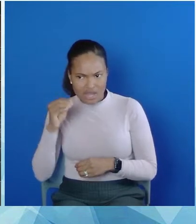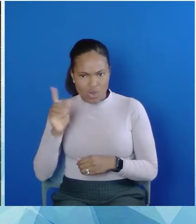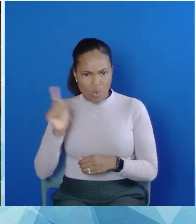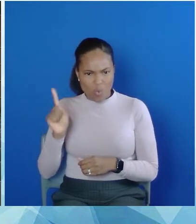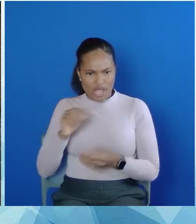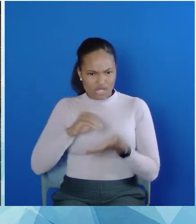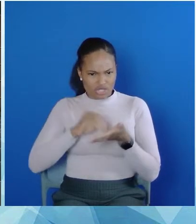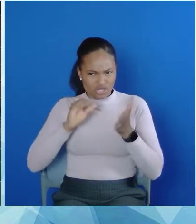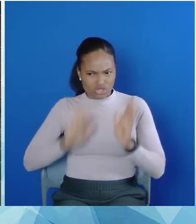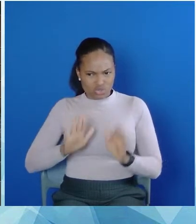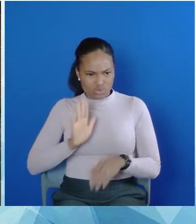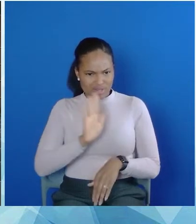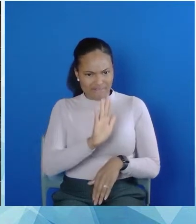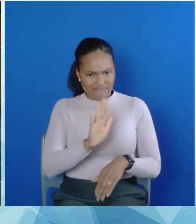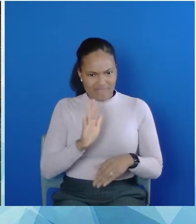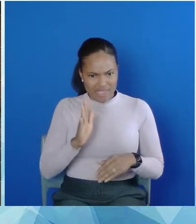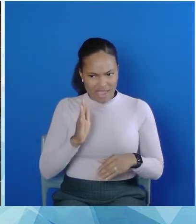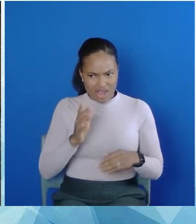of this process.